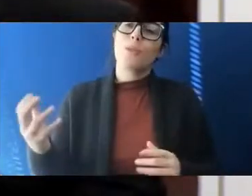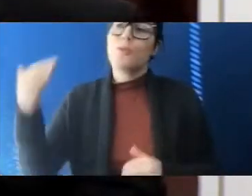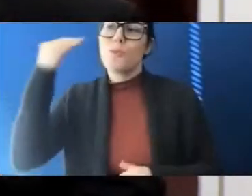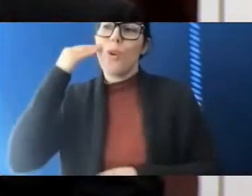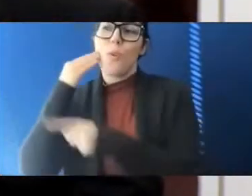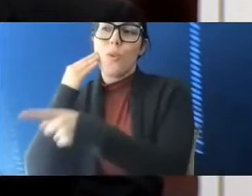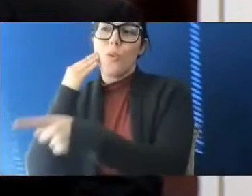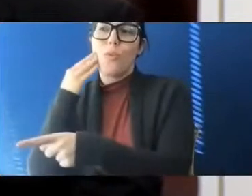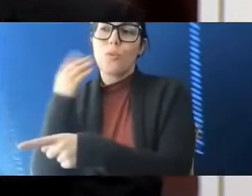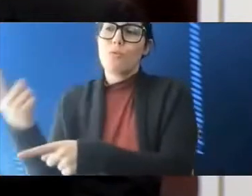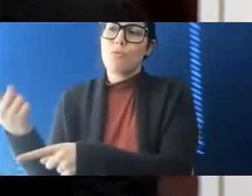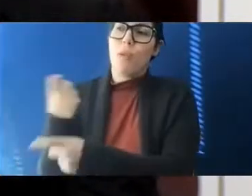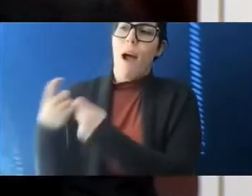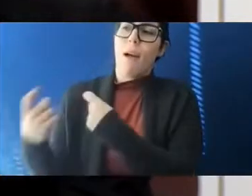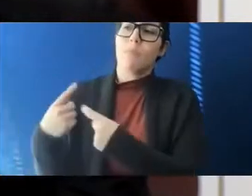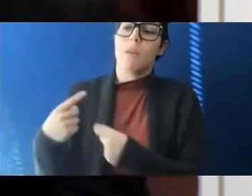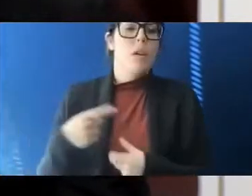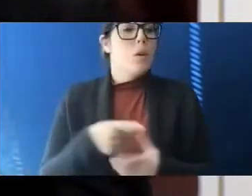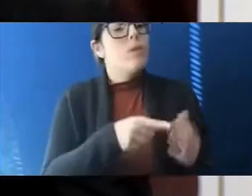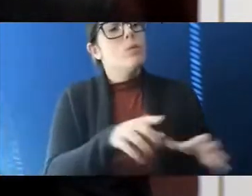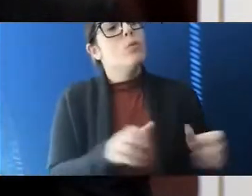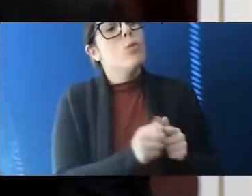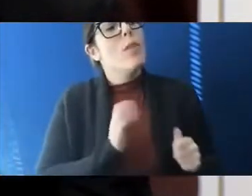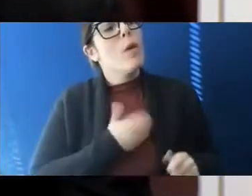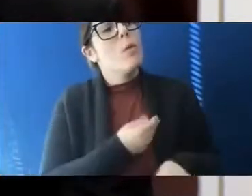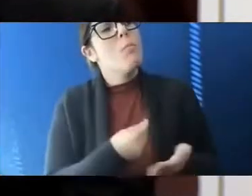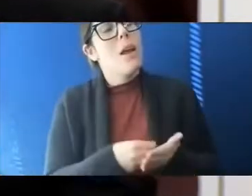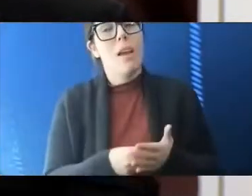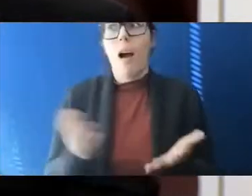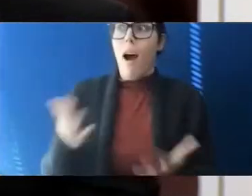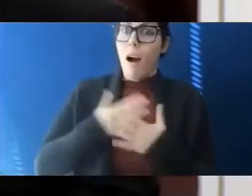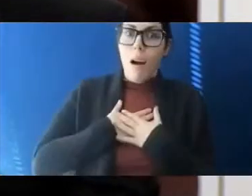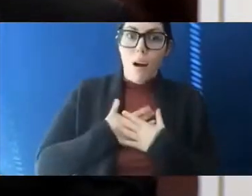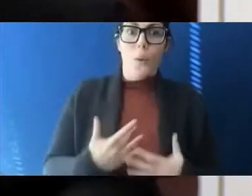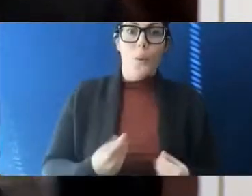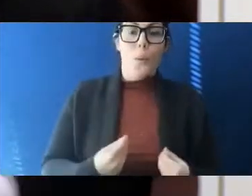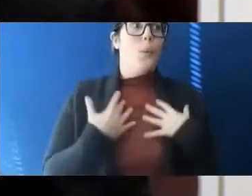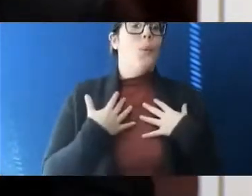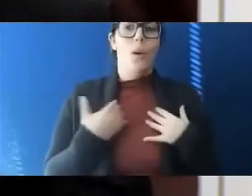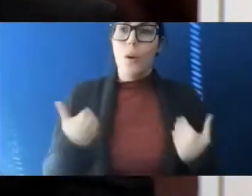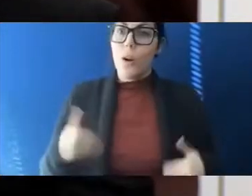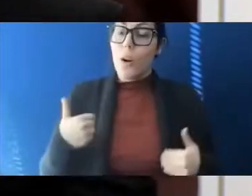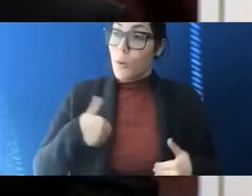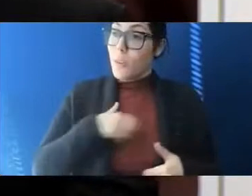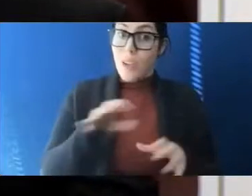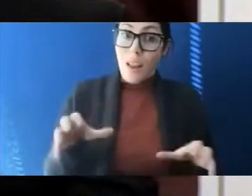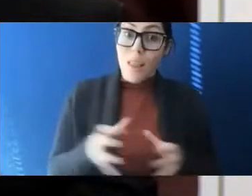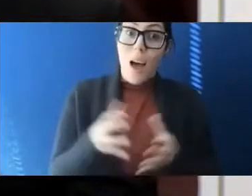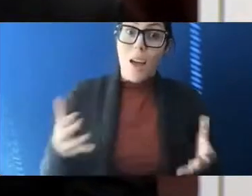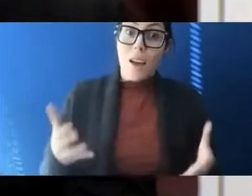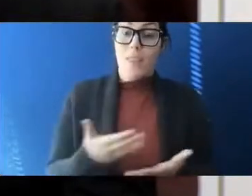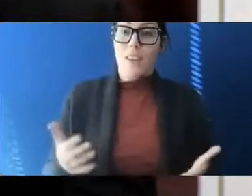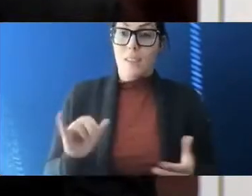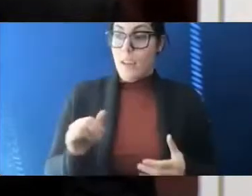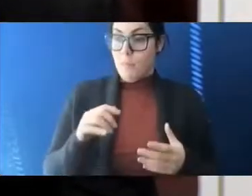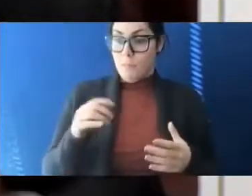money. Wow, thank you. We have done a lot of things, including being here